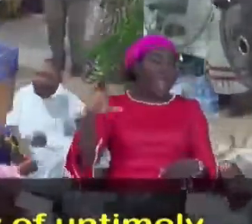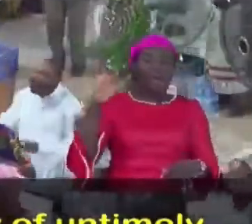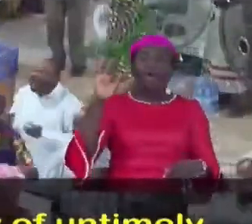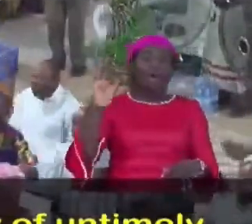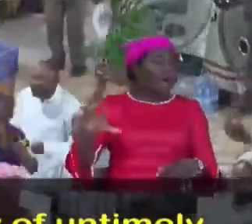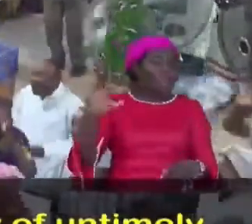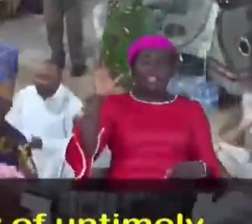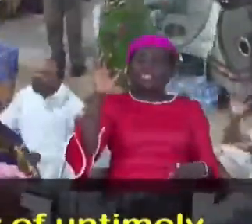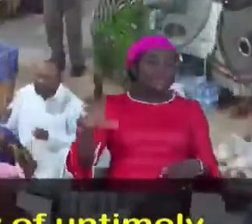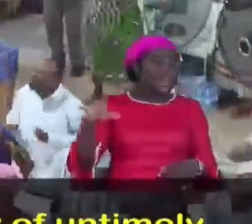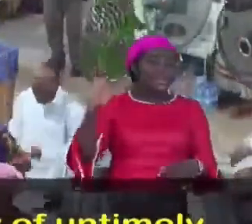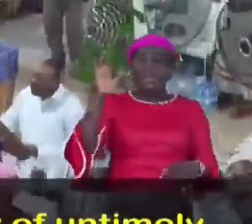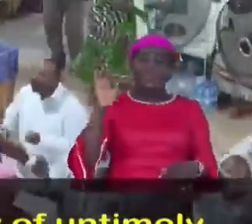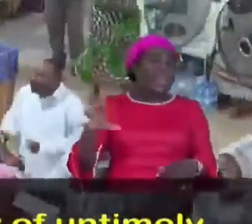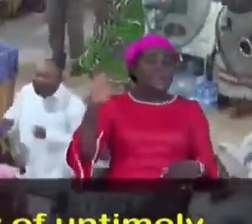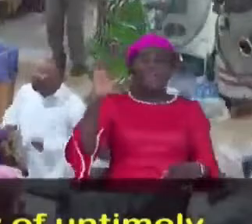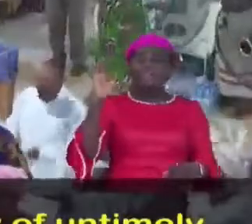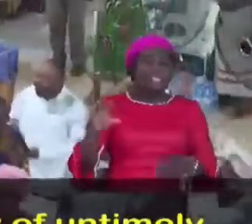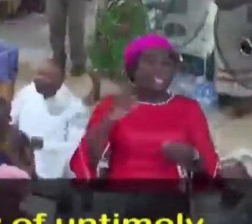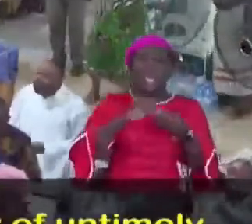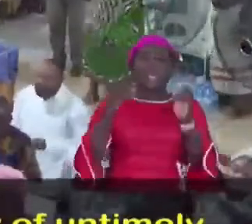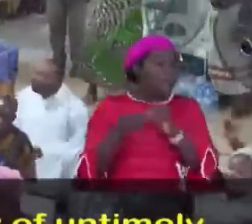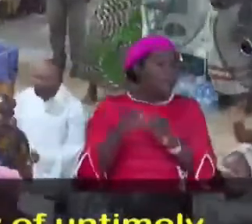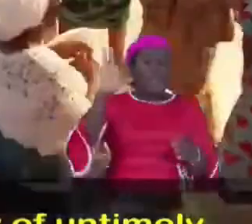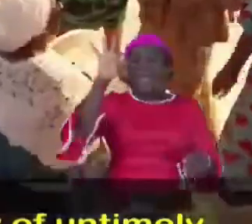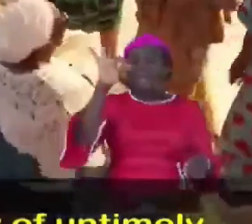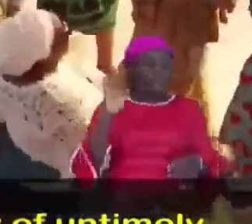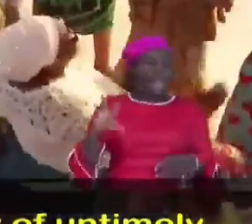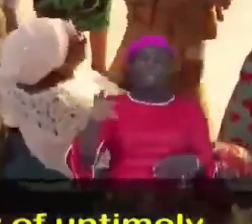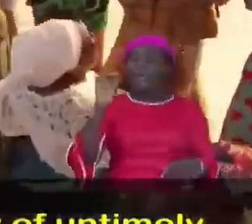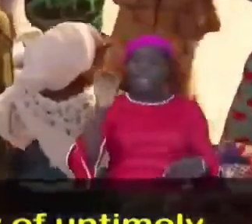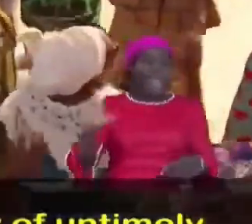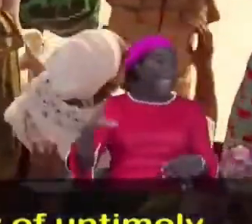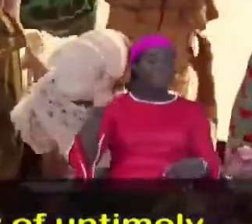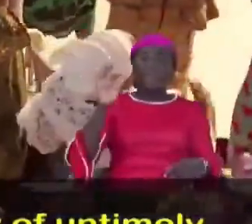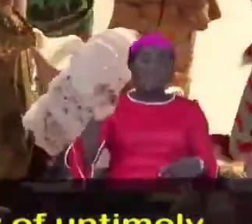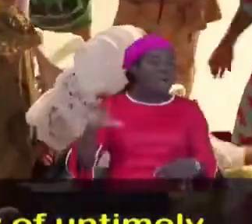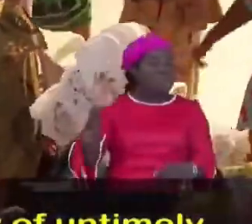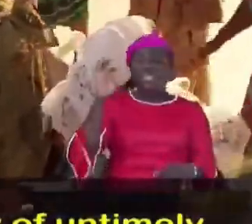Number 9. Number 10.